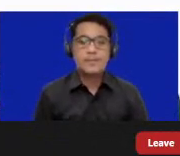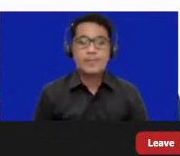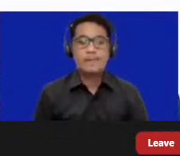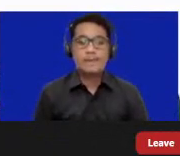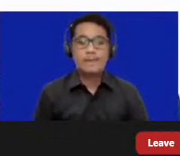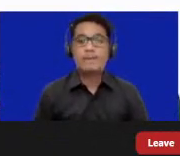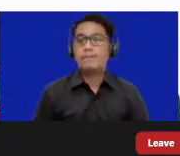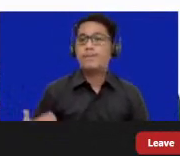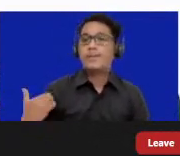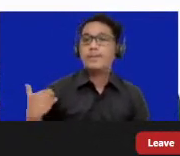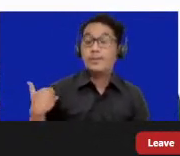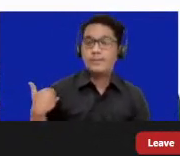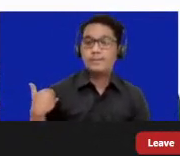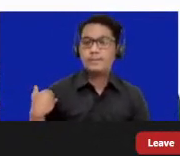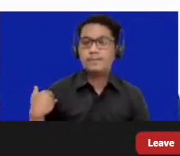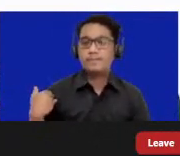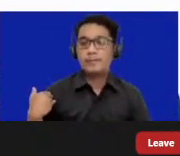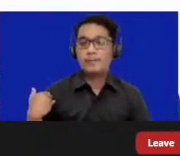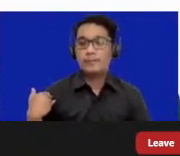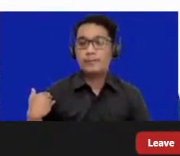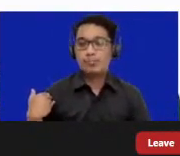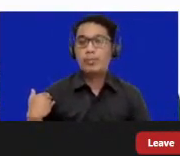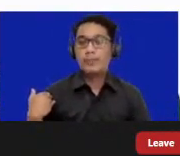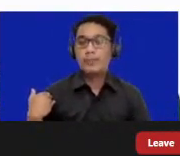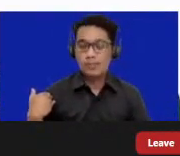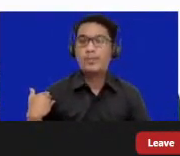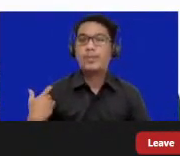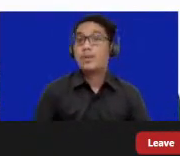to learn to deal with that.